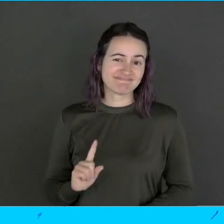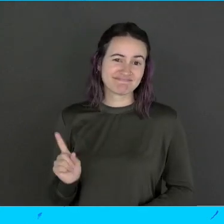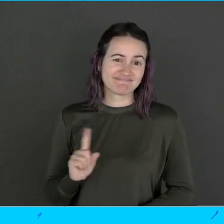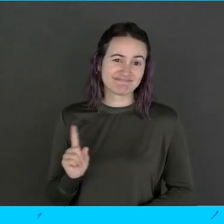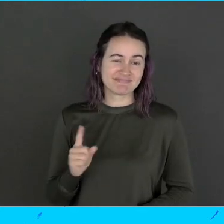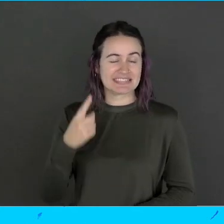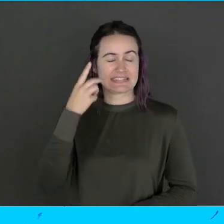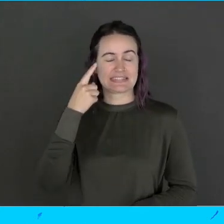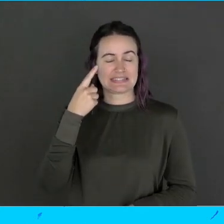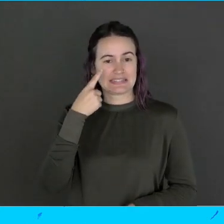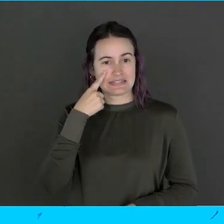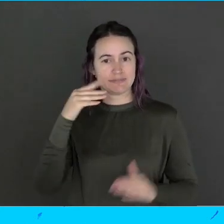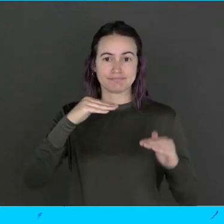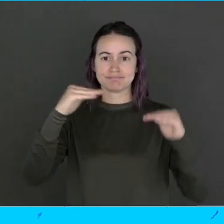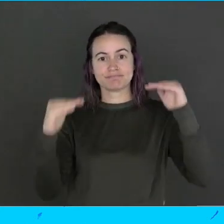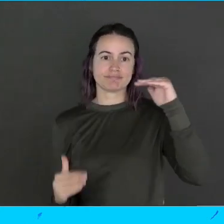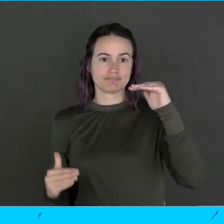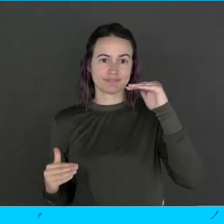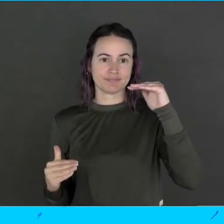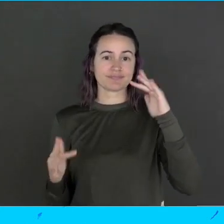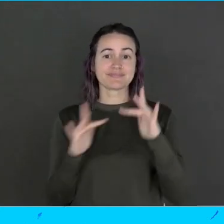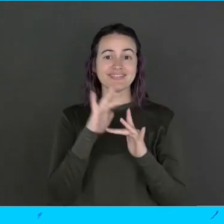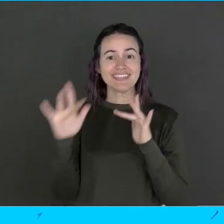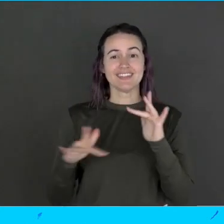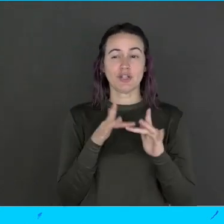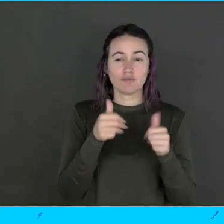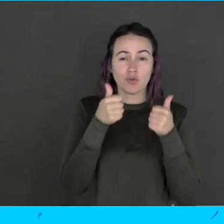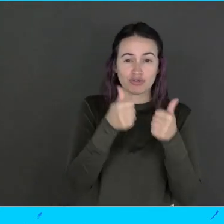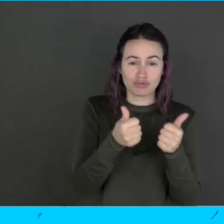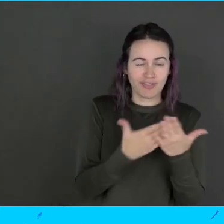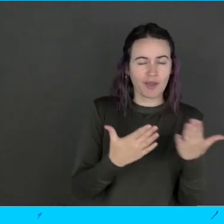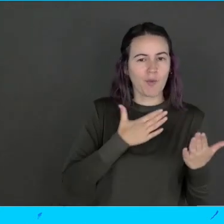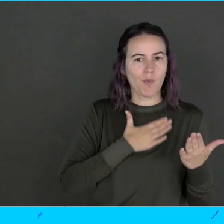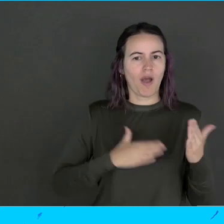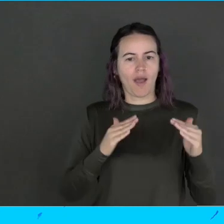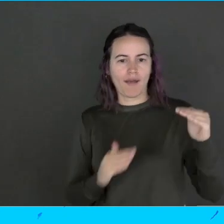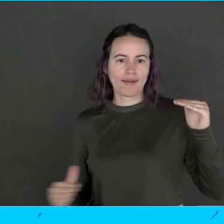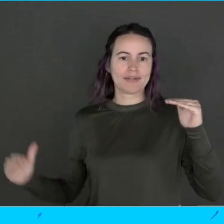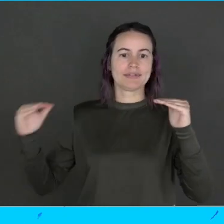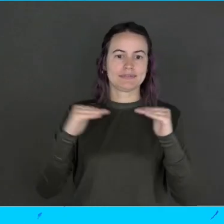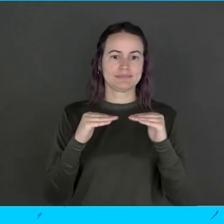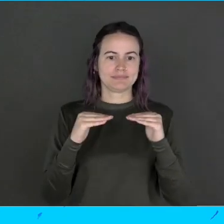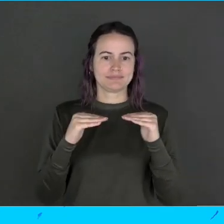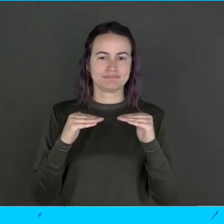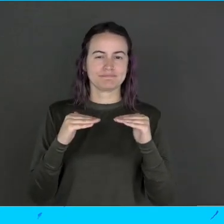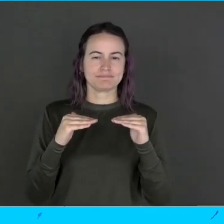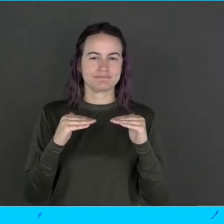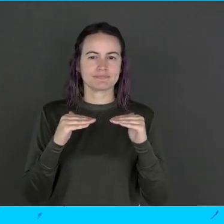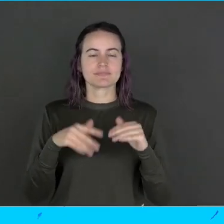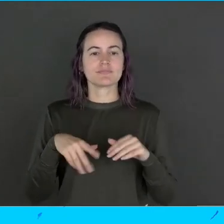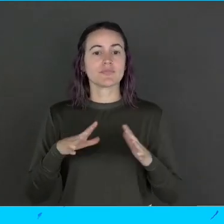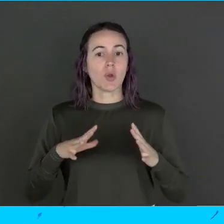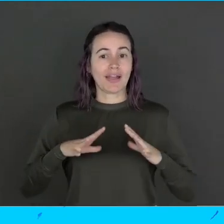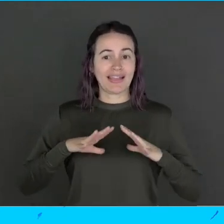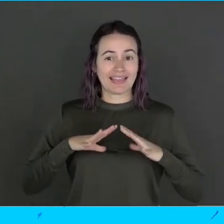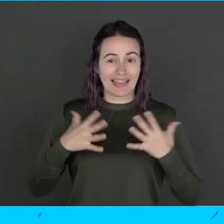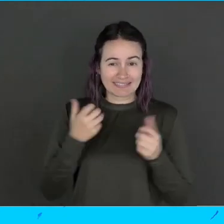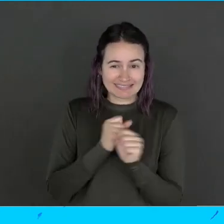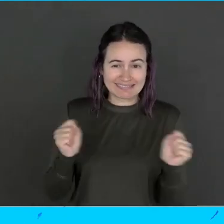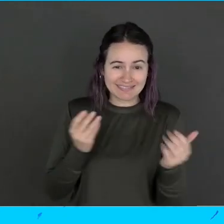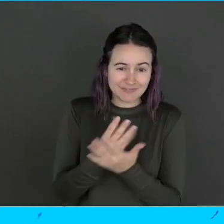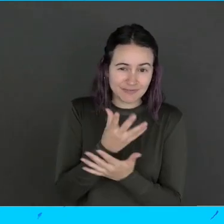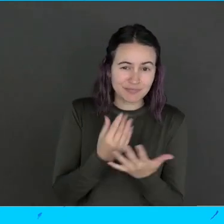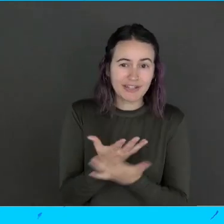the Internet of Good Things is working hard to bridge it, bringing locally relevant, life-saving information and educational